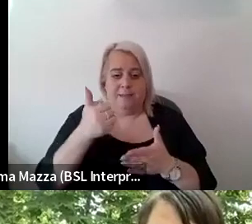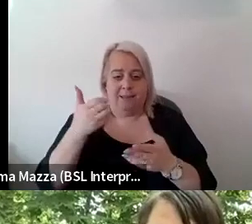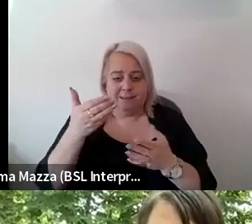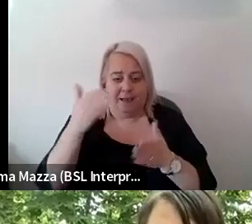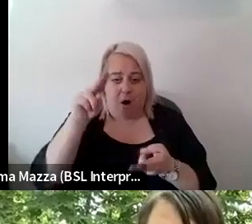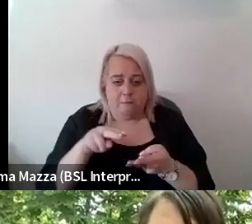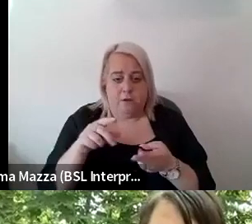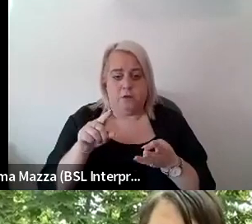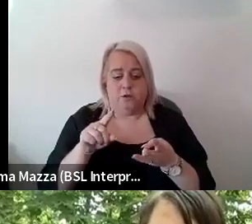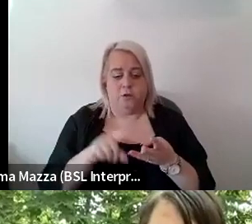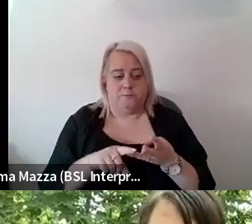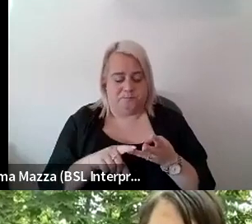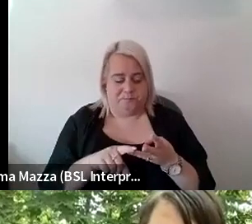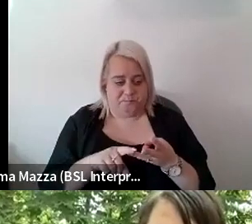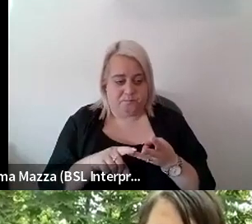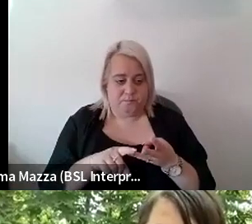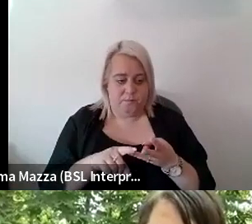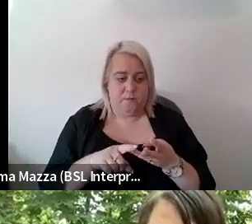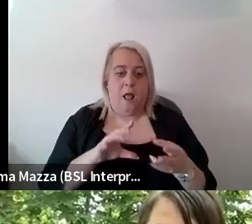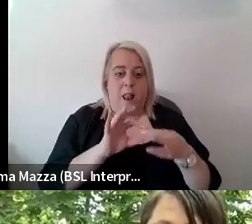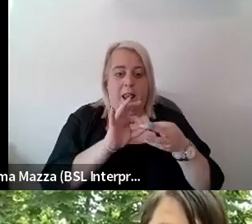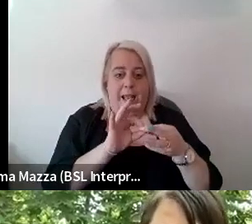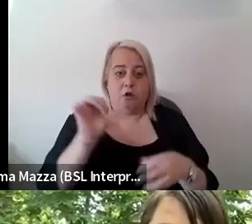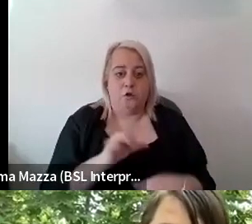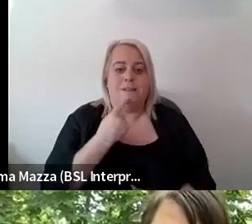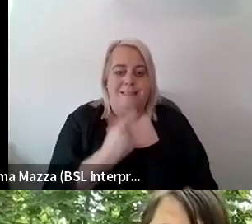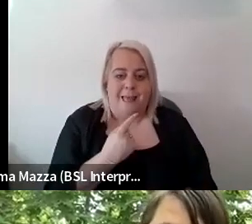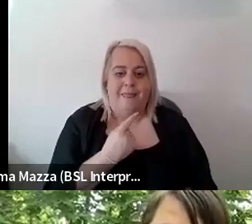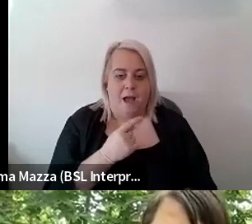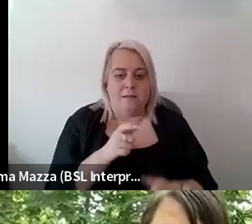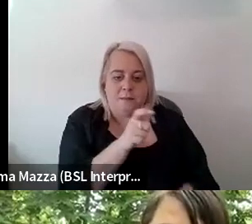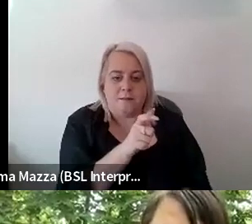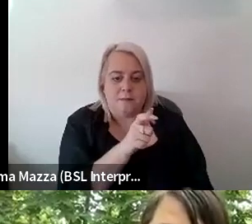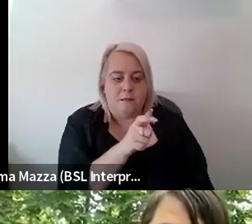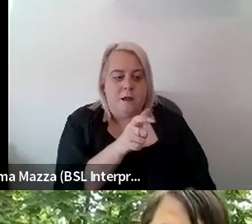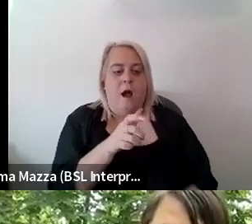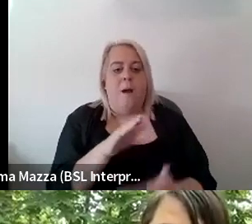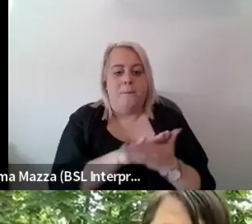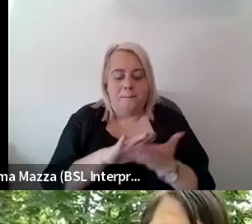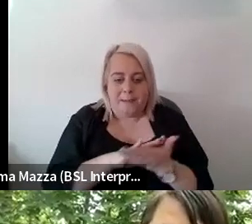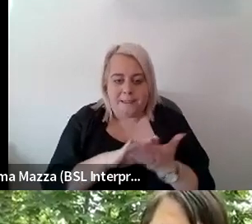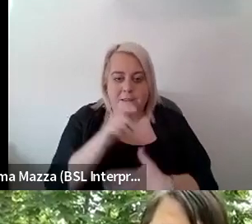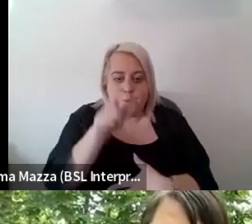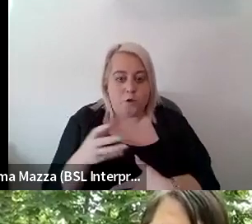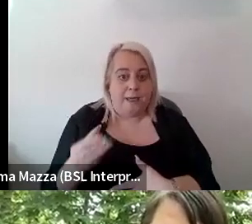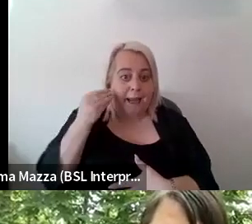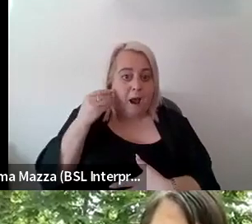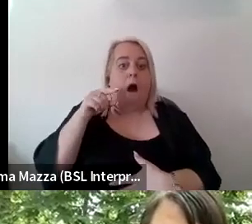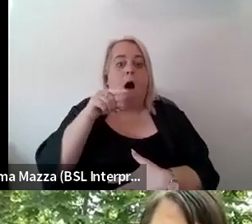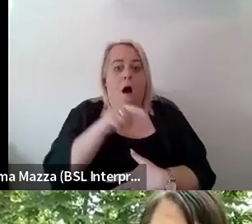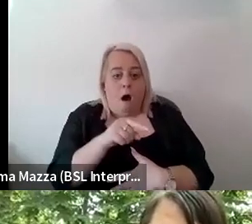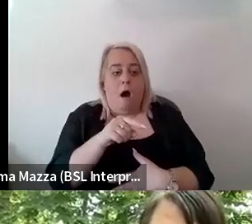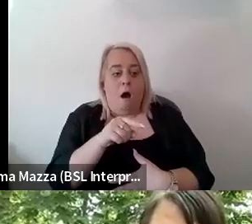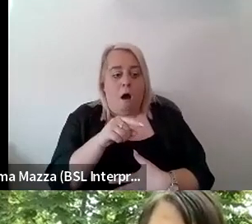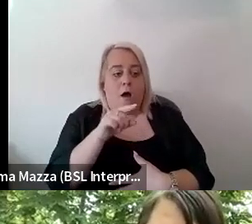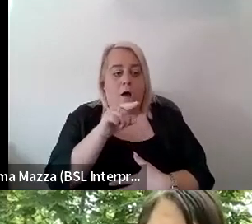blah website, and that's what the actual link says, a screen reader user hears that it's a link and actually has the what's going